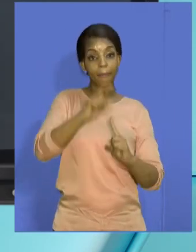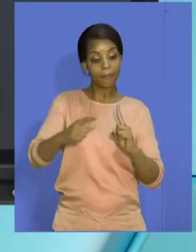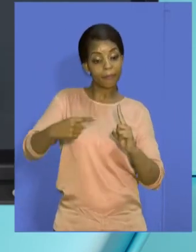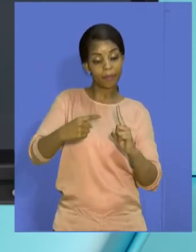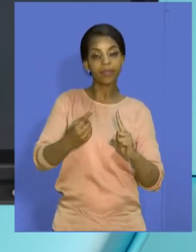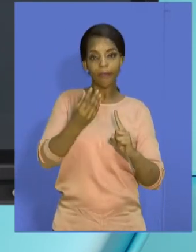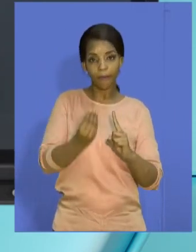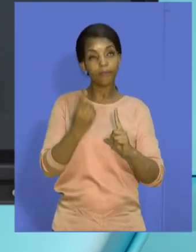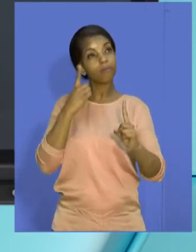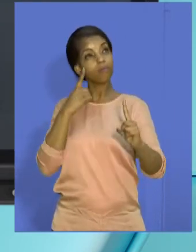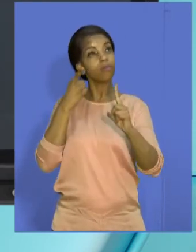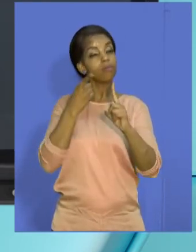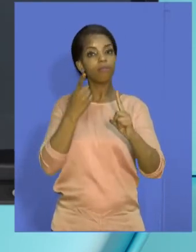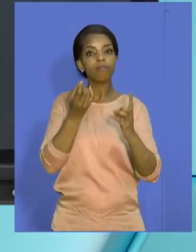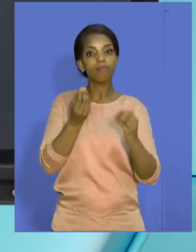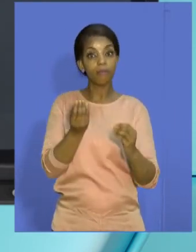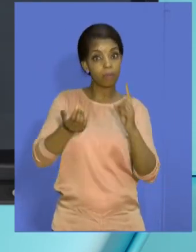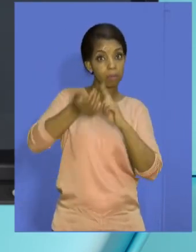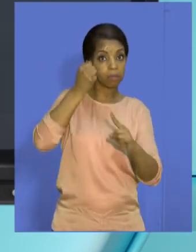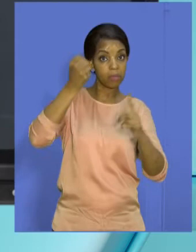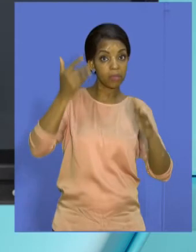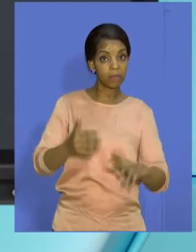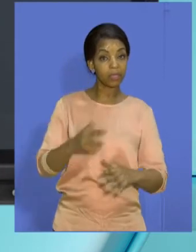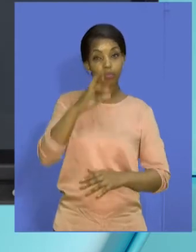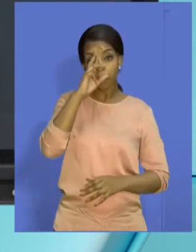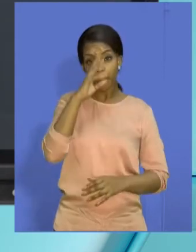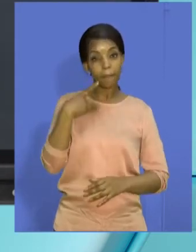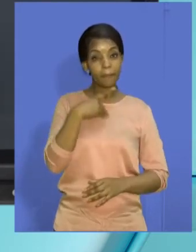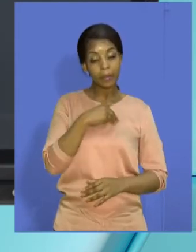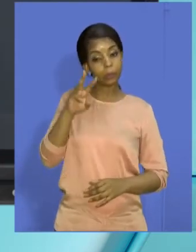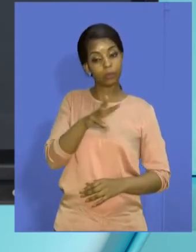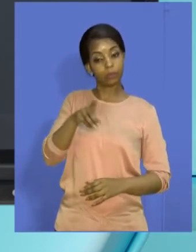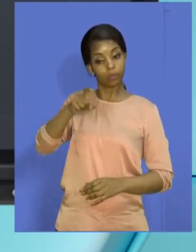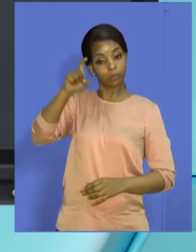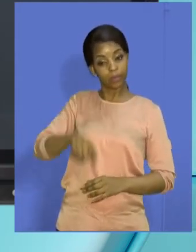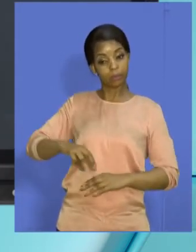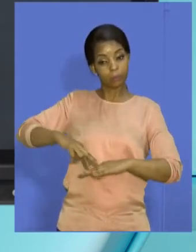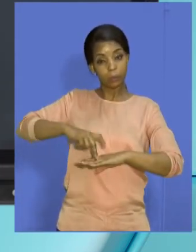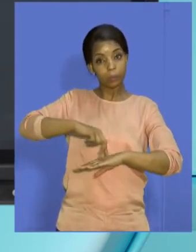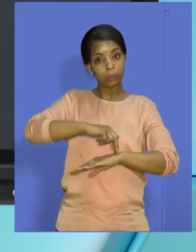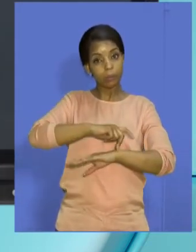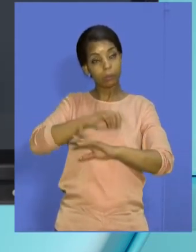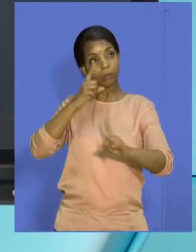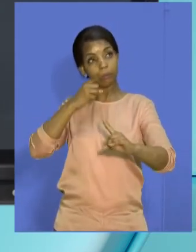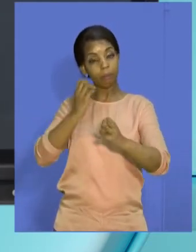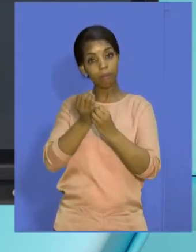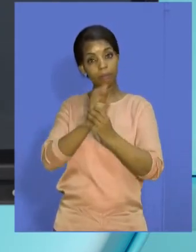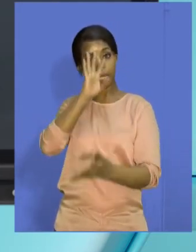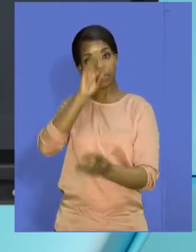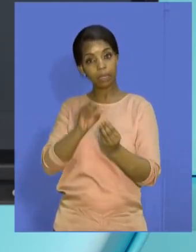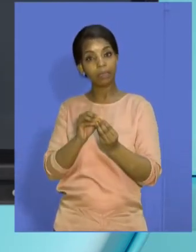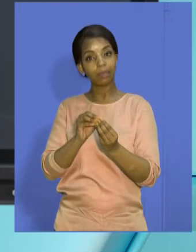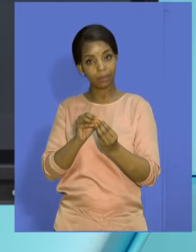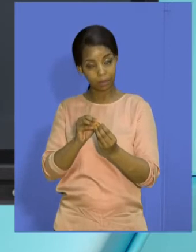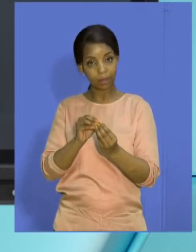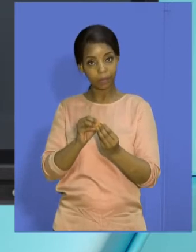that the doctor has recommended for them? True, they will in this second scenario. But in the first scenario where